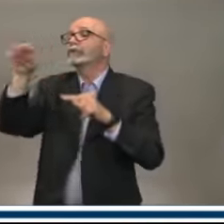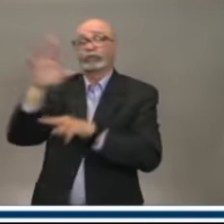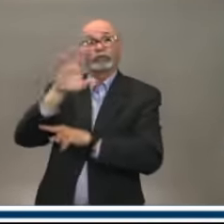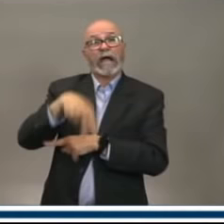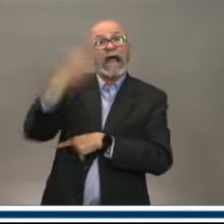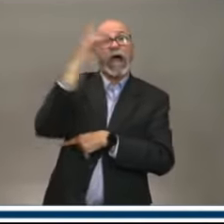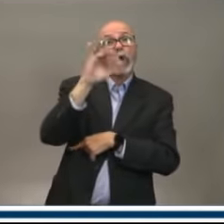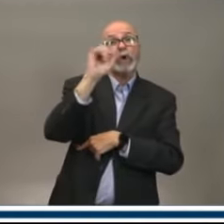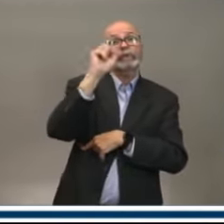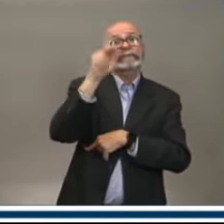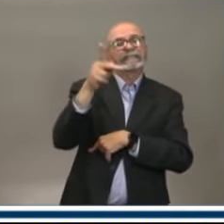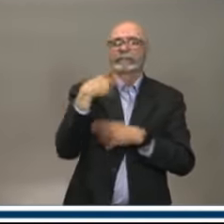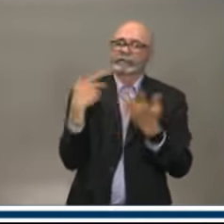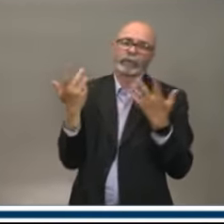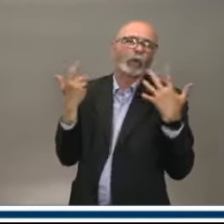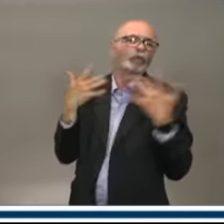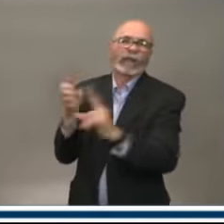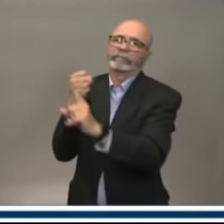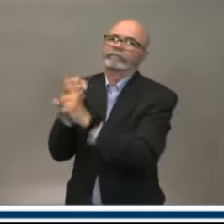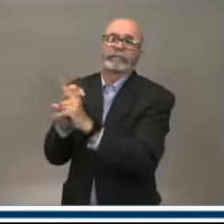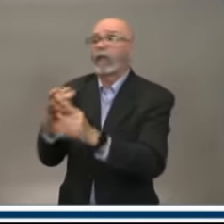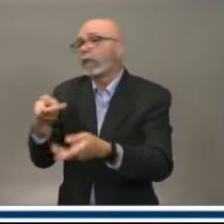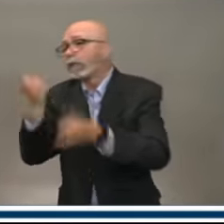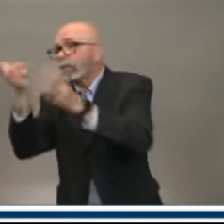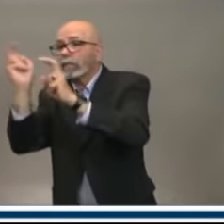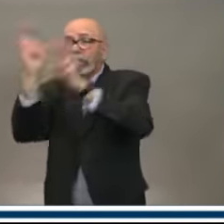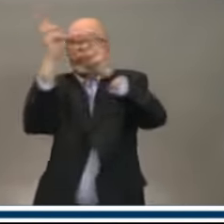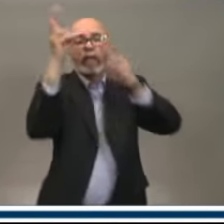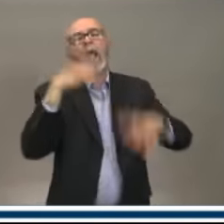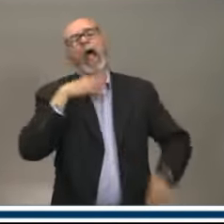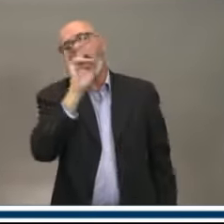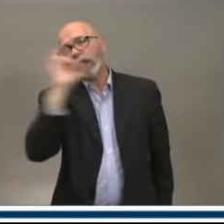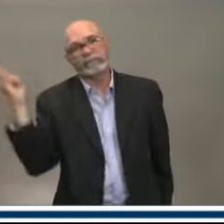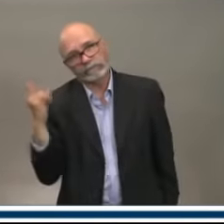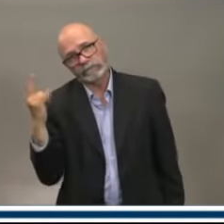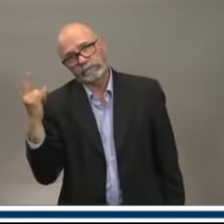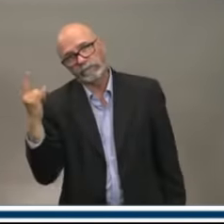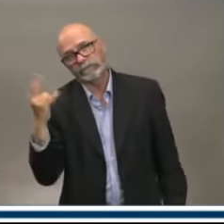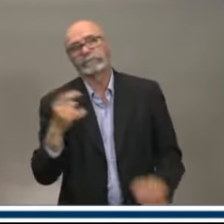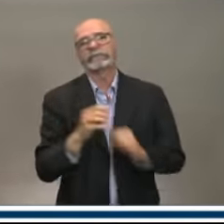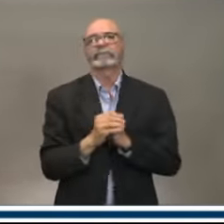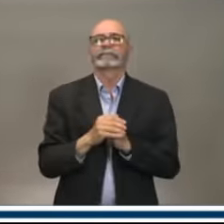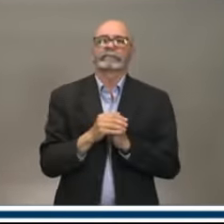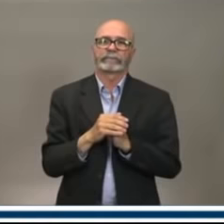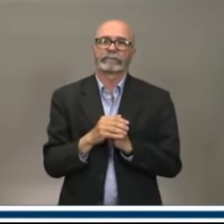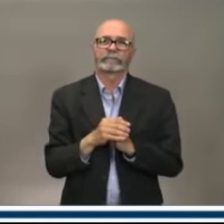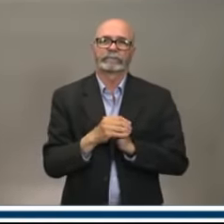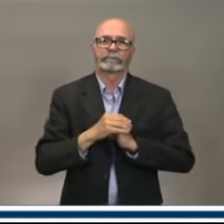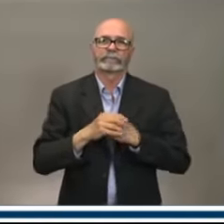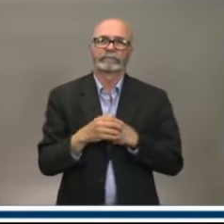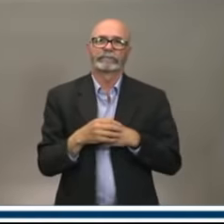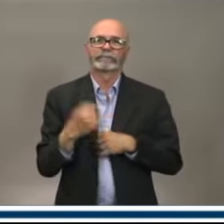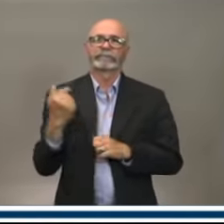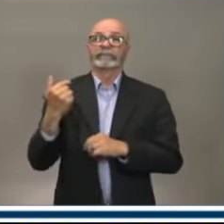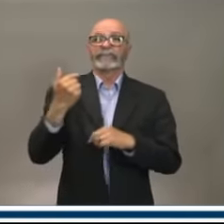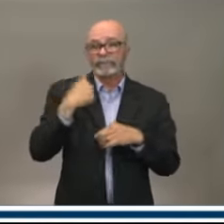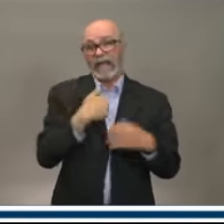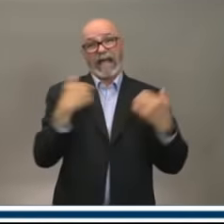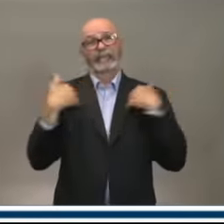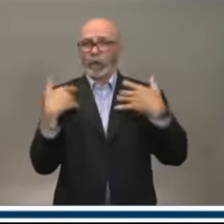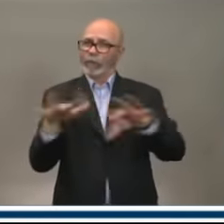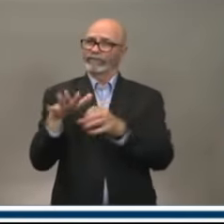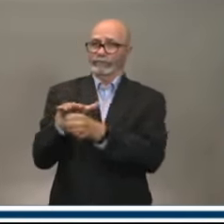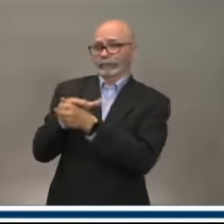care facilities. We do have a regional variation on COVID-19 that certainly